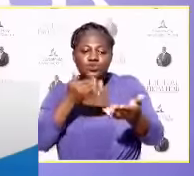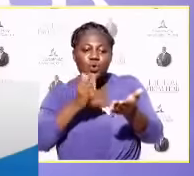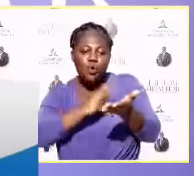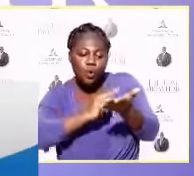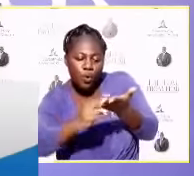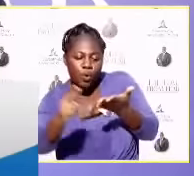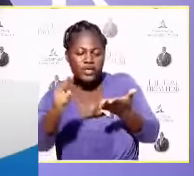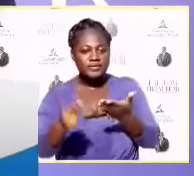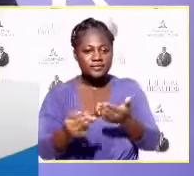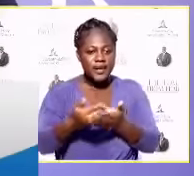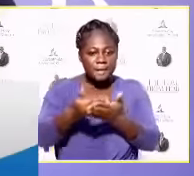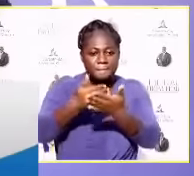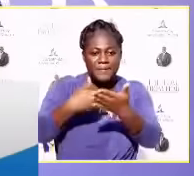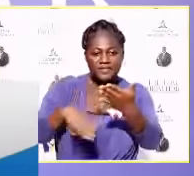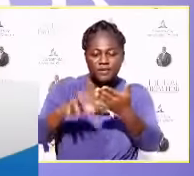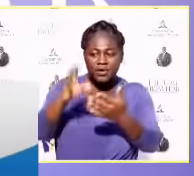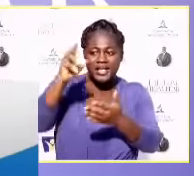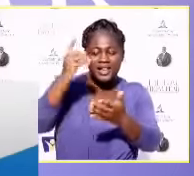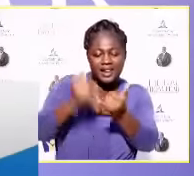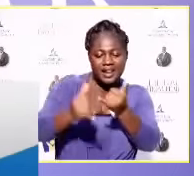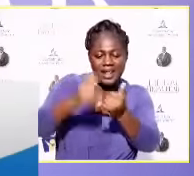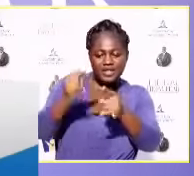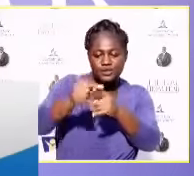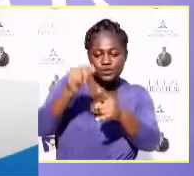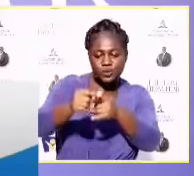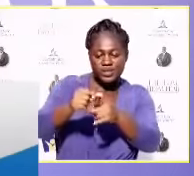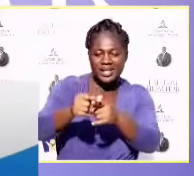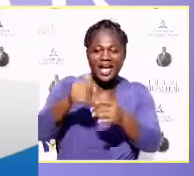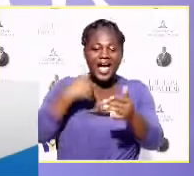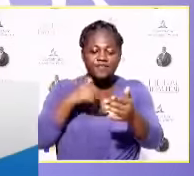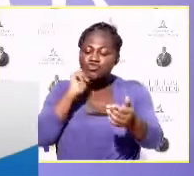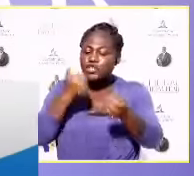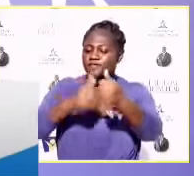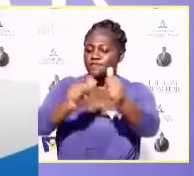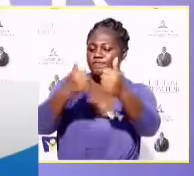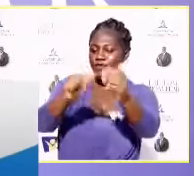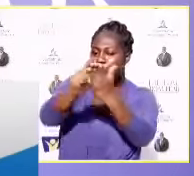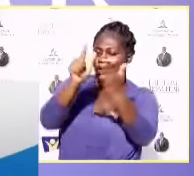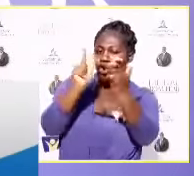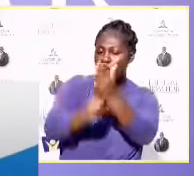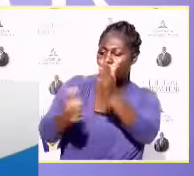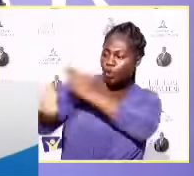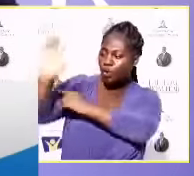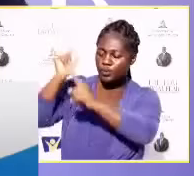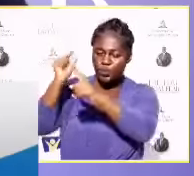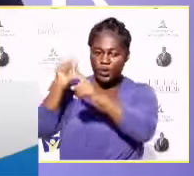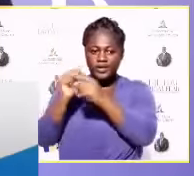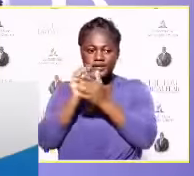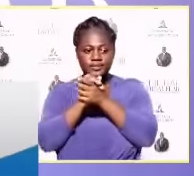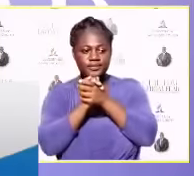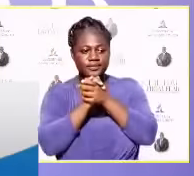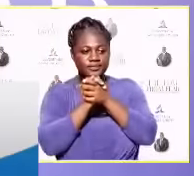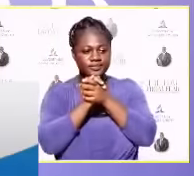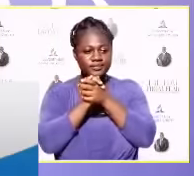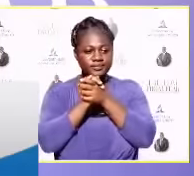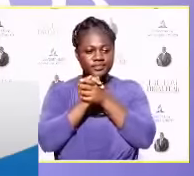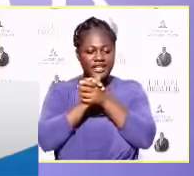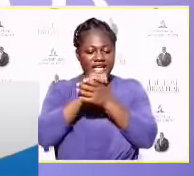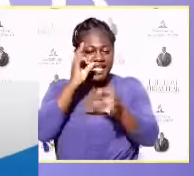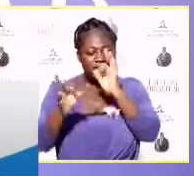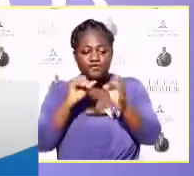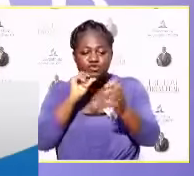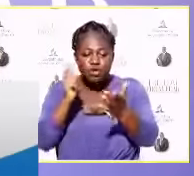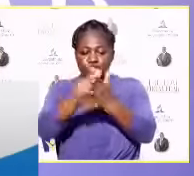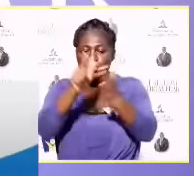the last, the end of verse 8, what do we have? Lawless, unlawful. If it's unlawful,